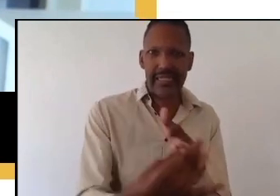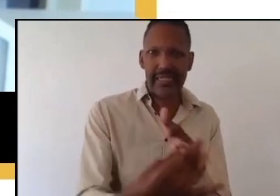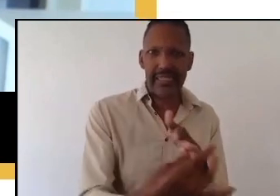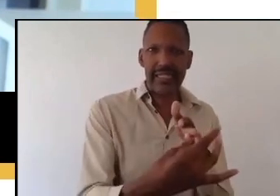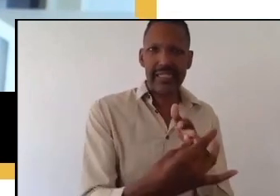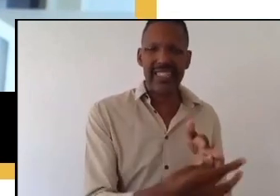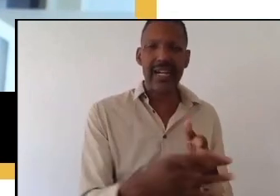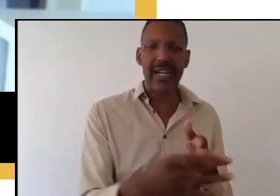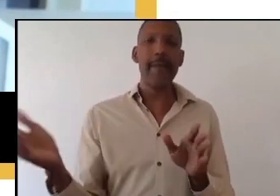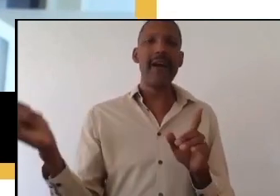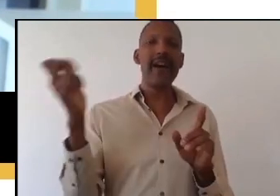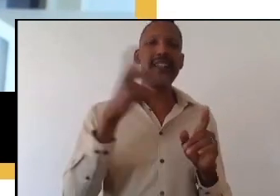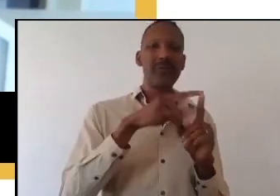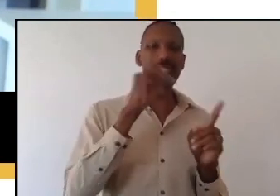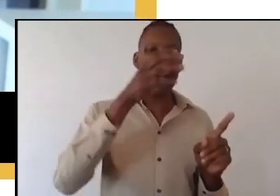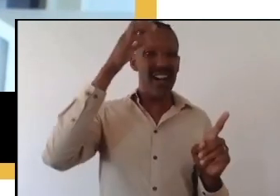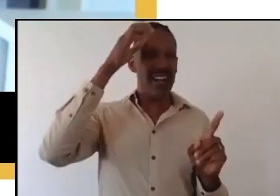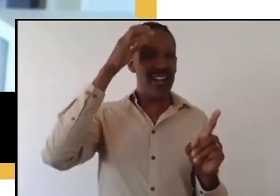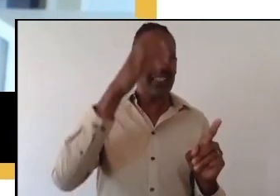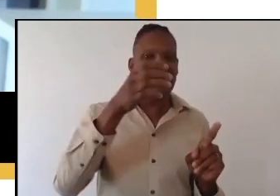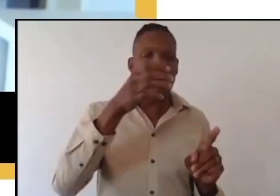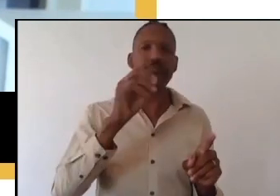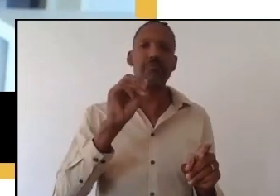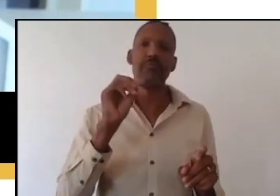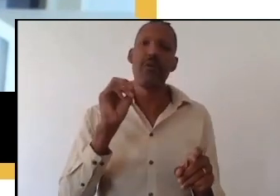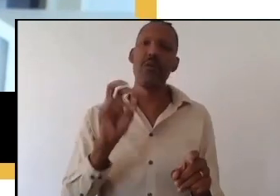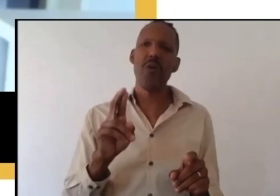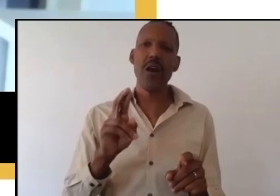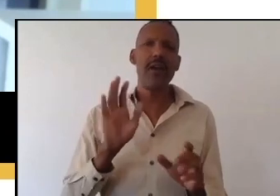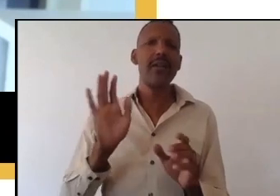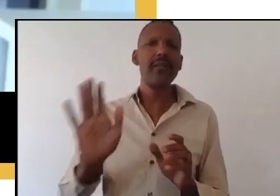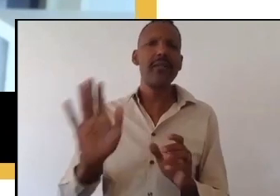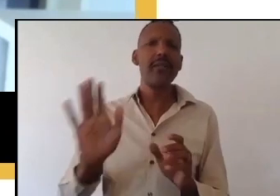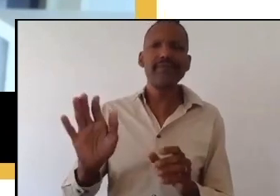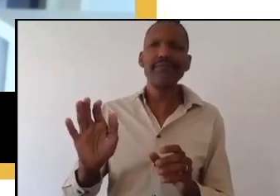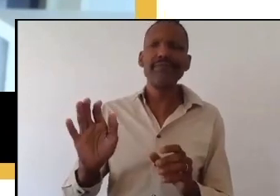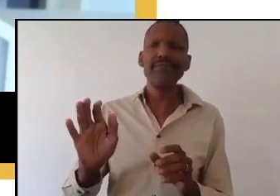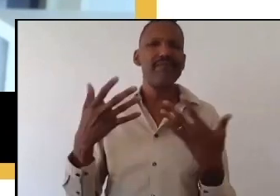original phenomenon or apply it to something else